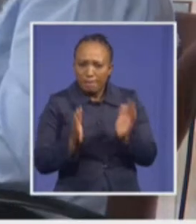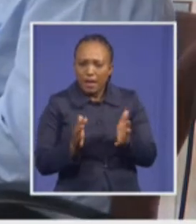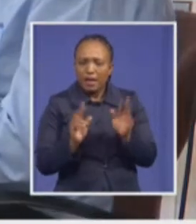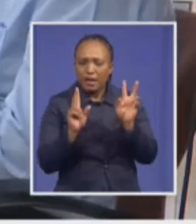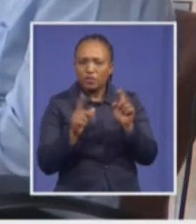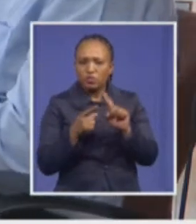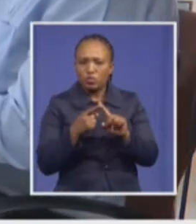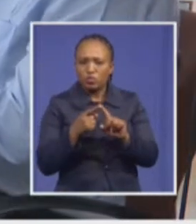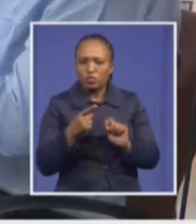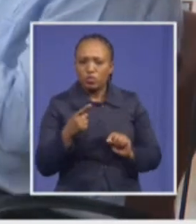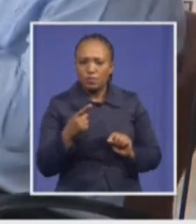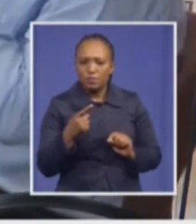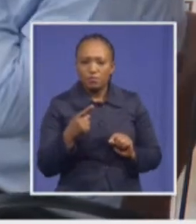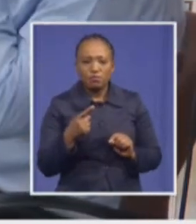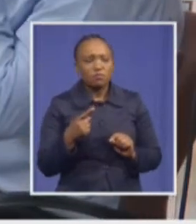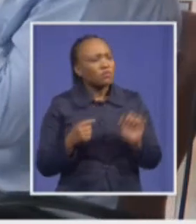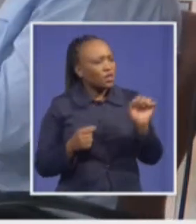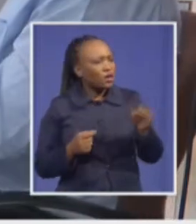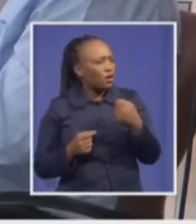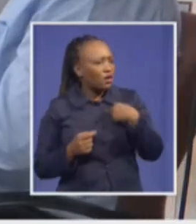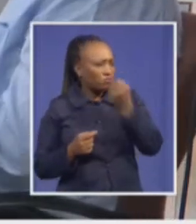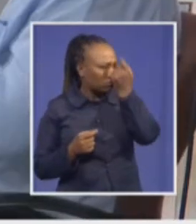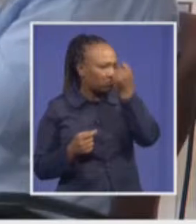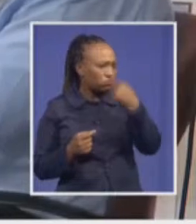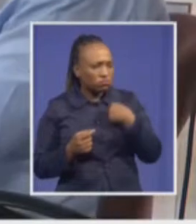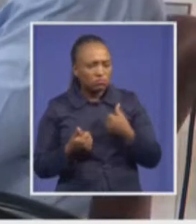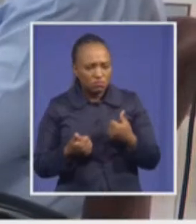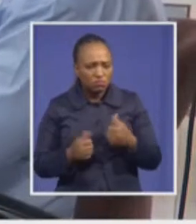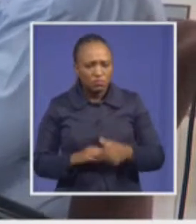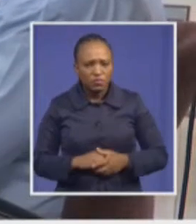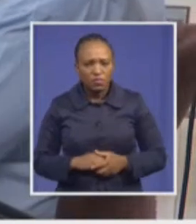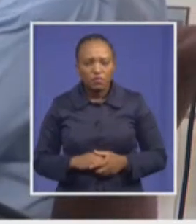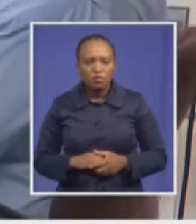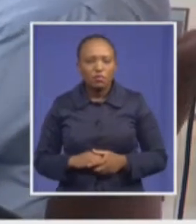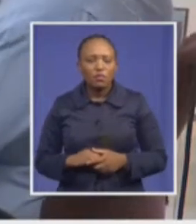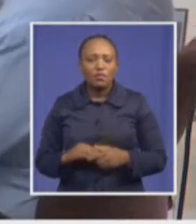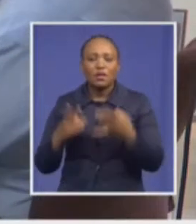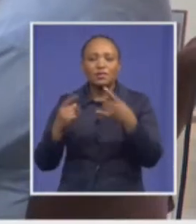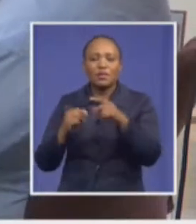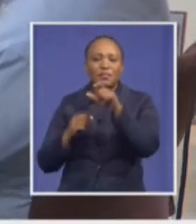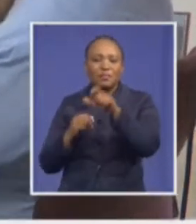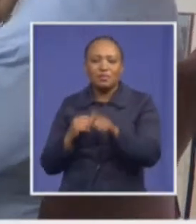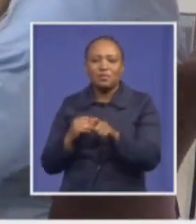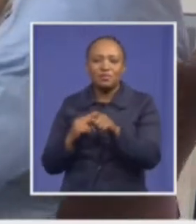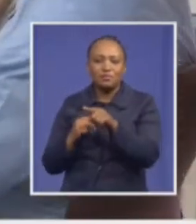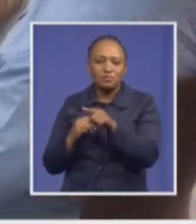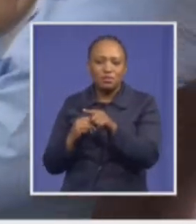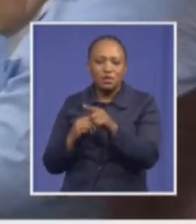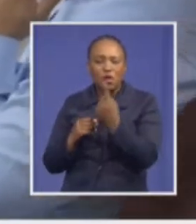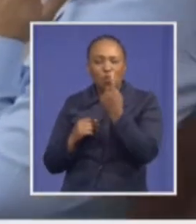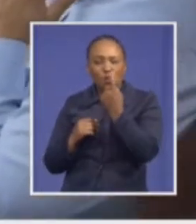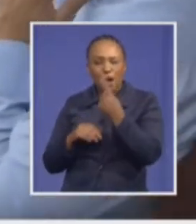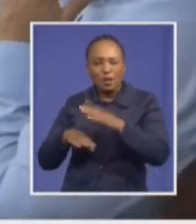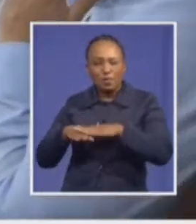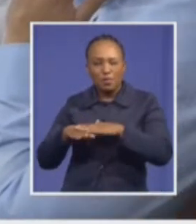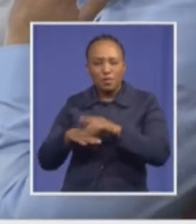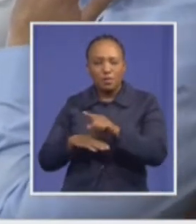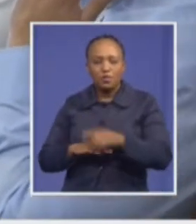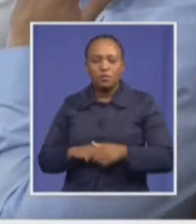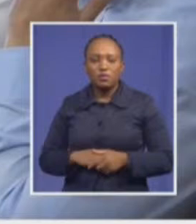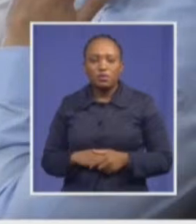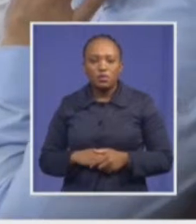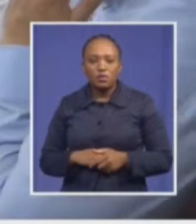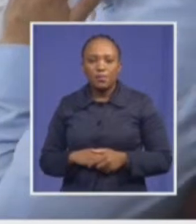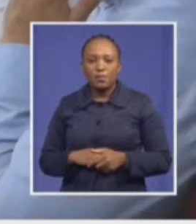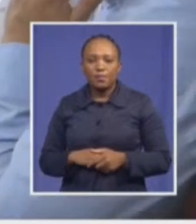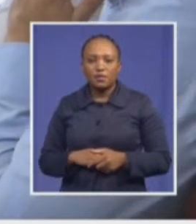Great. Chair, with your permission, I'd like to deal with one more issue. Sure. Just to emphasize, and I know you've read it. The